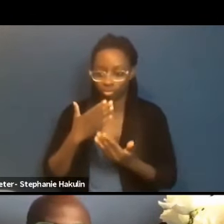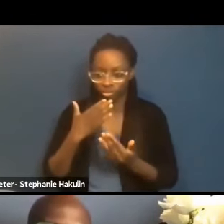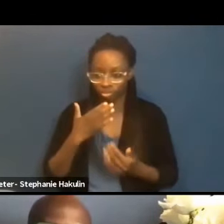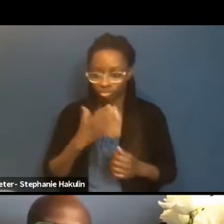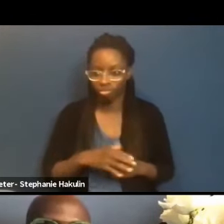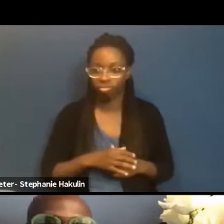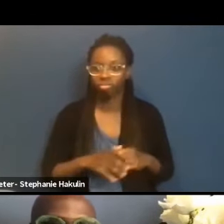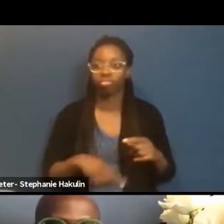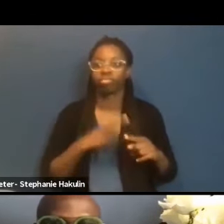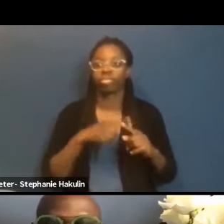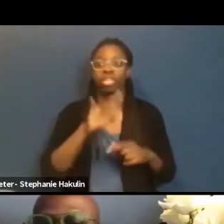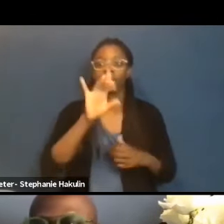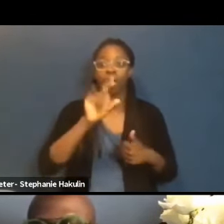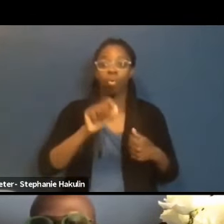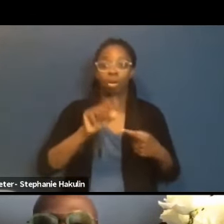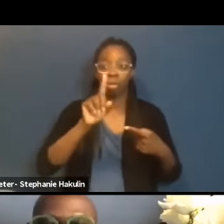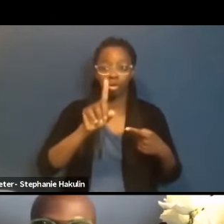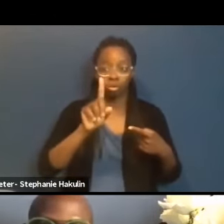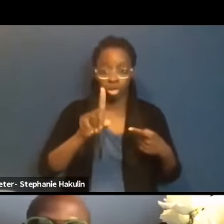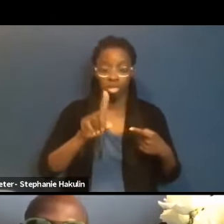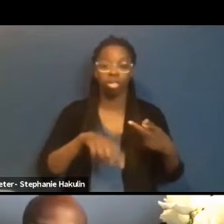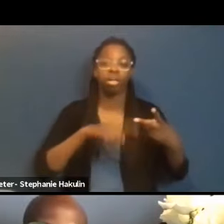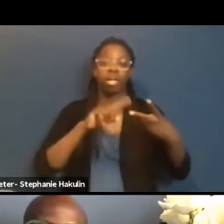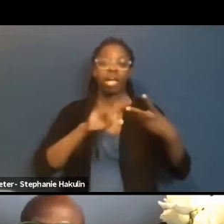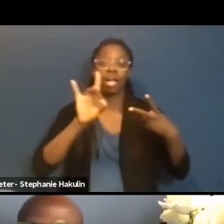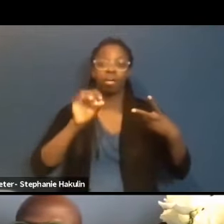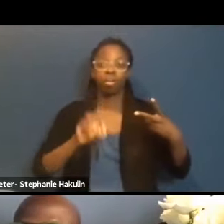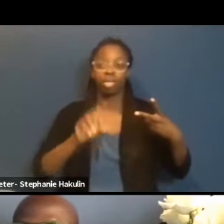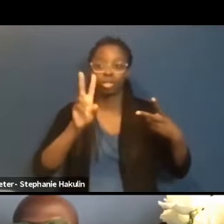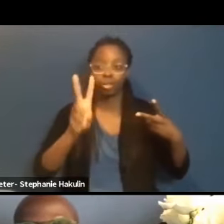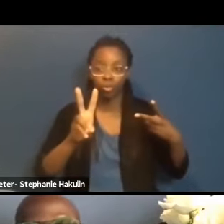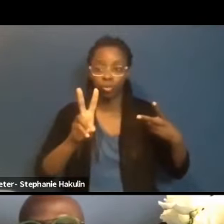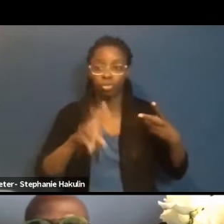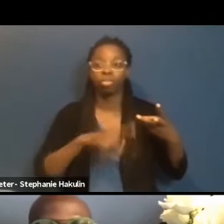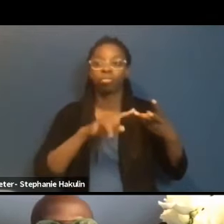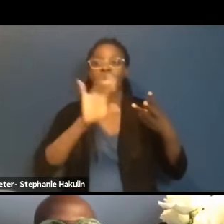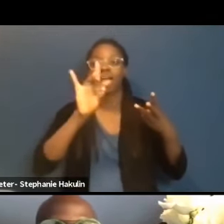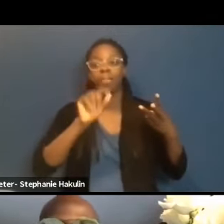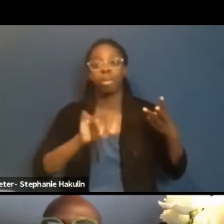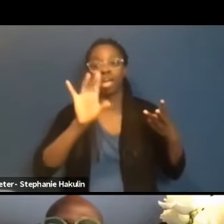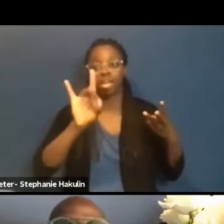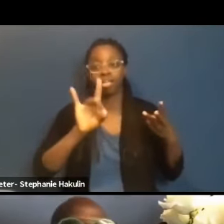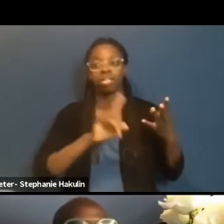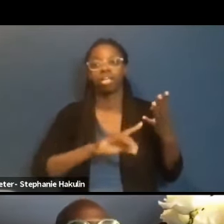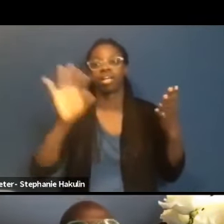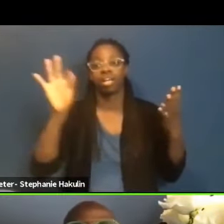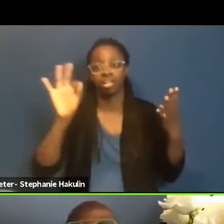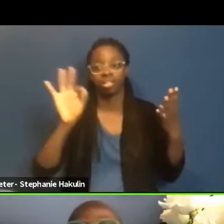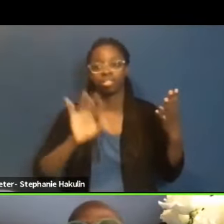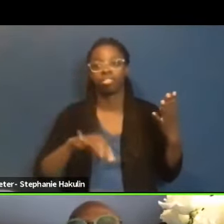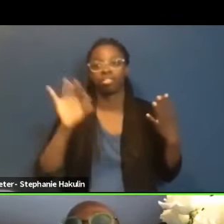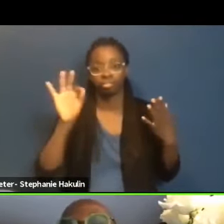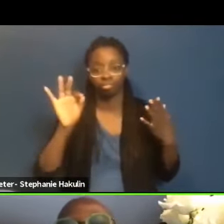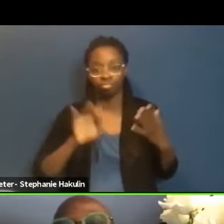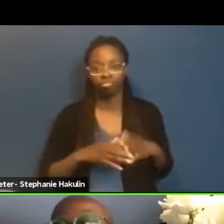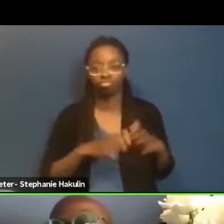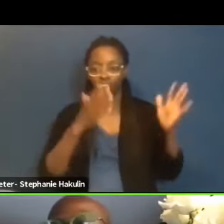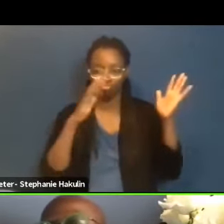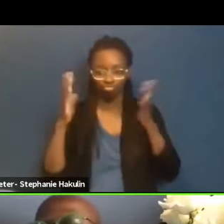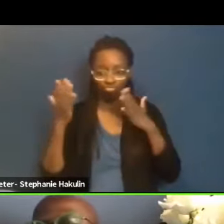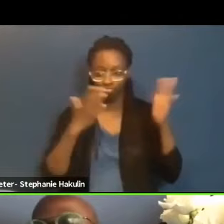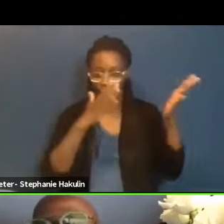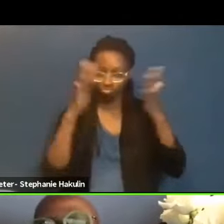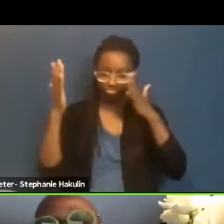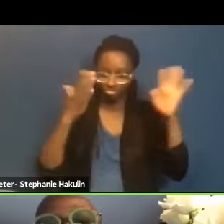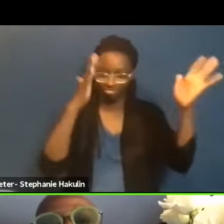8.4, an 8.8, a 9, and another 9. But give it up for that poet. Woo, give it up for the poet. Give it up